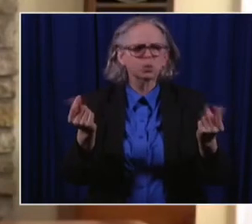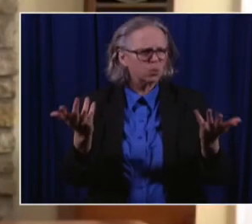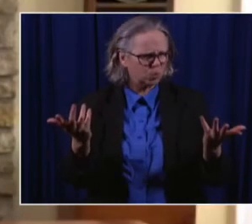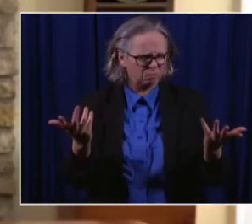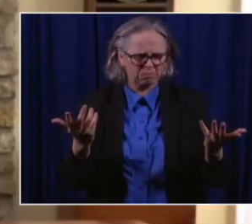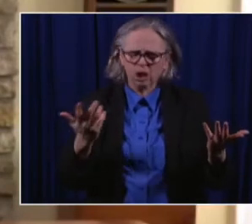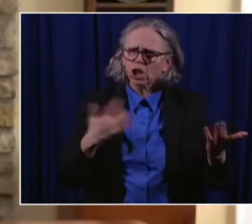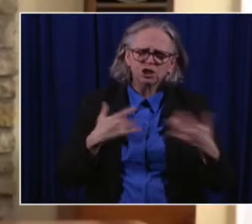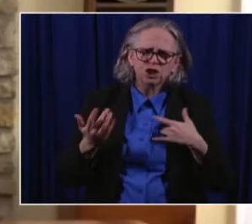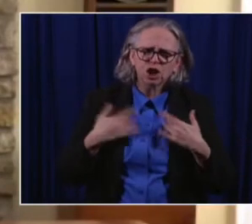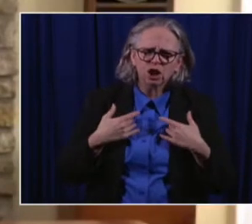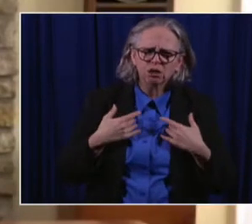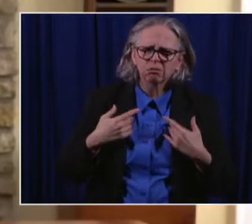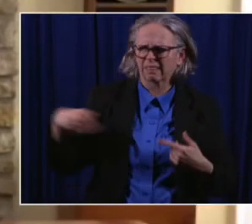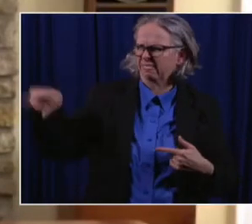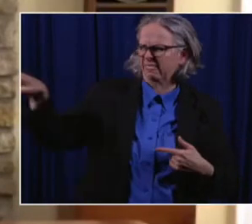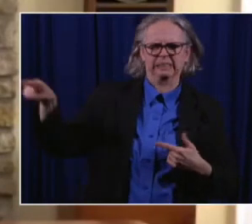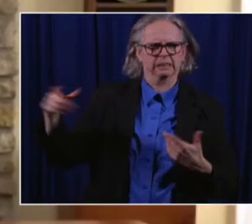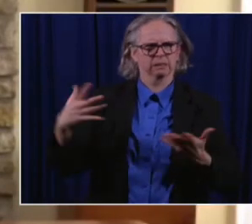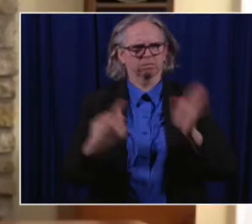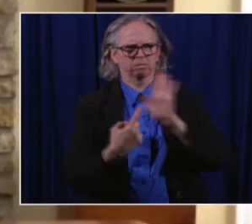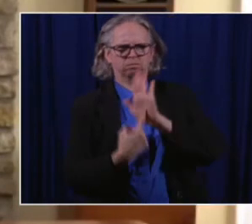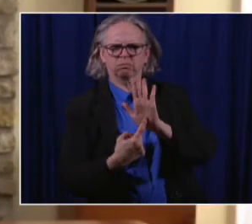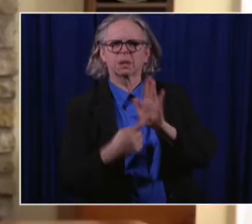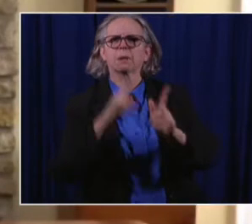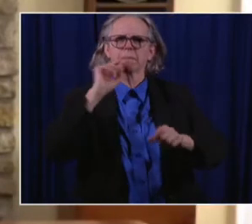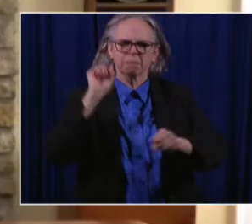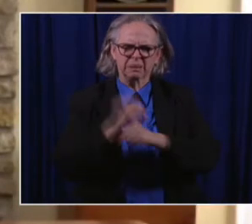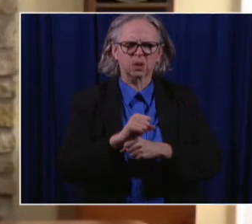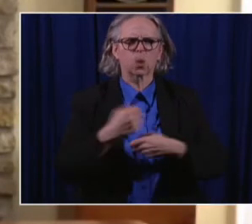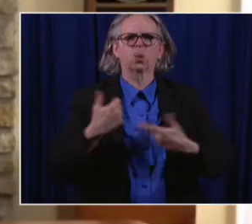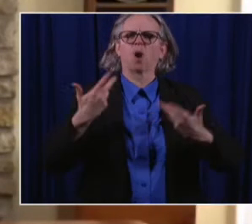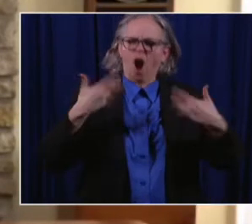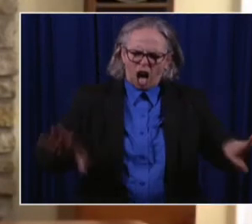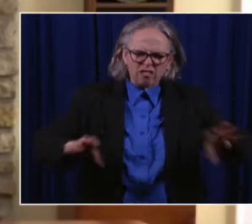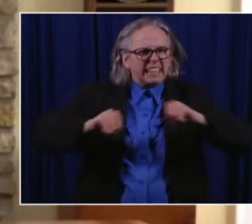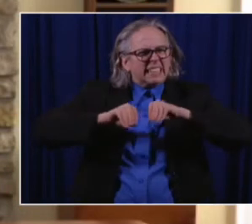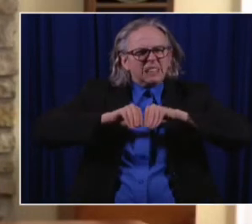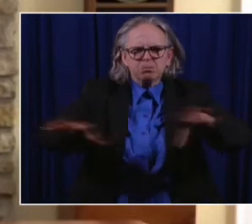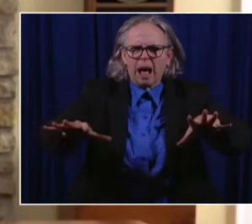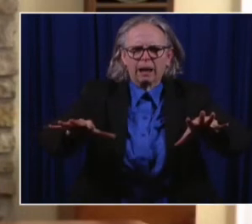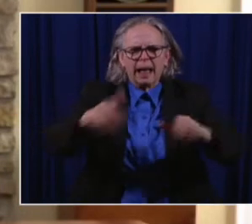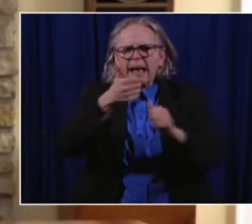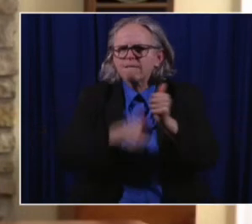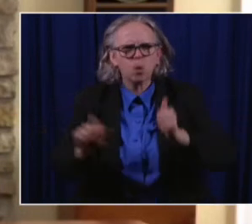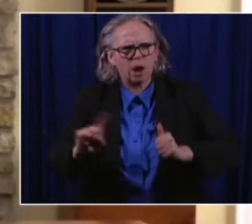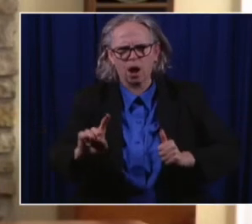how widespread it is right now in your county.